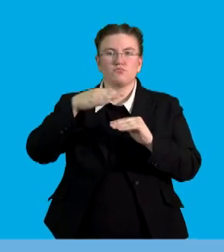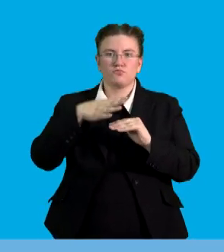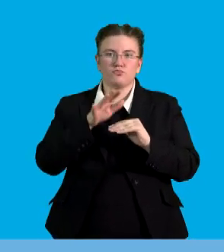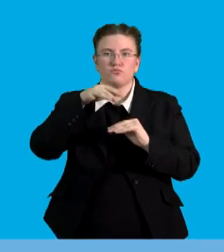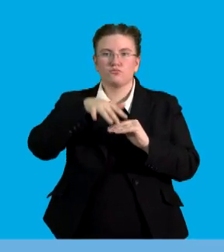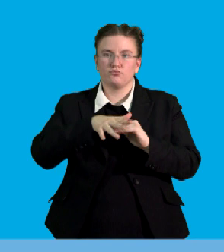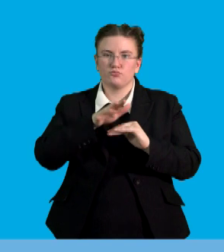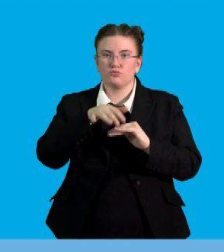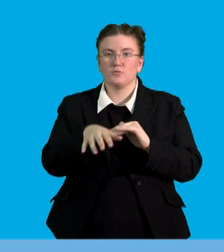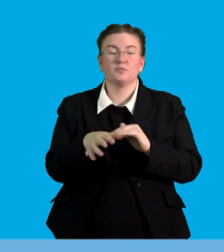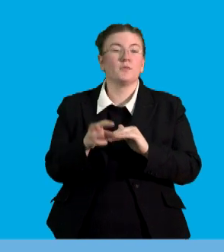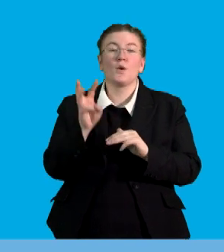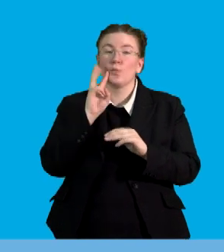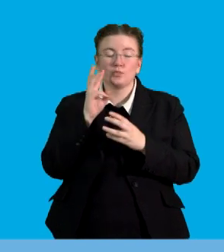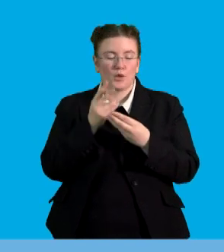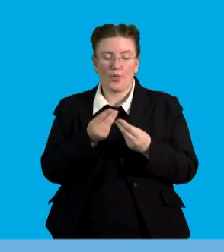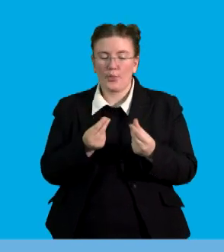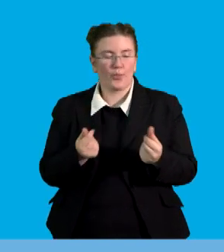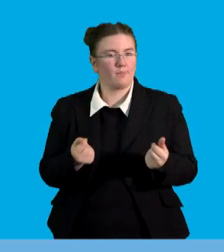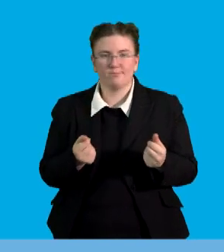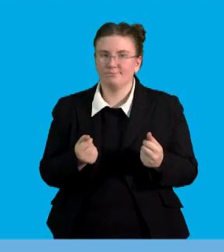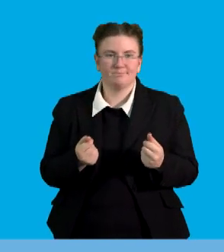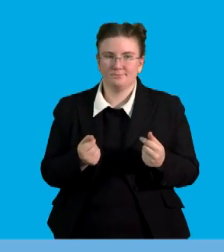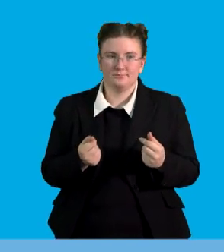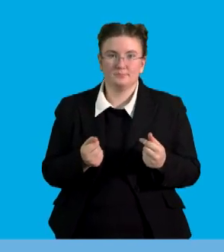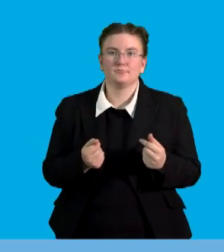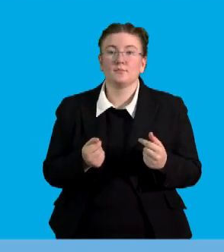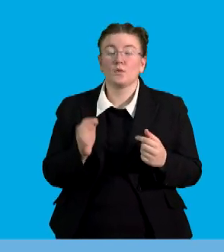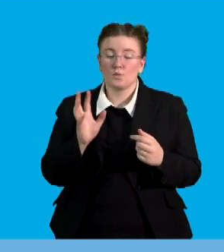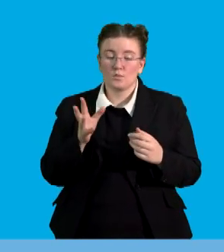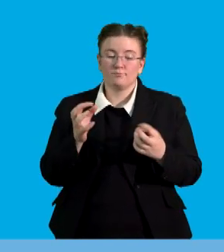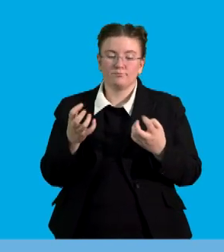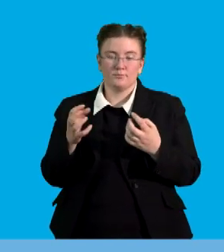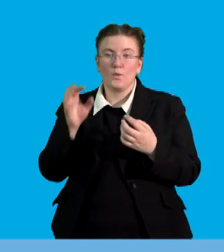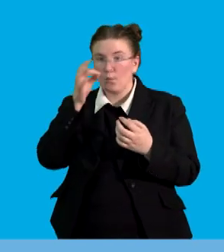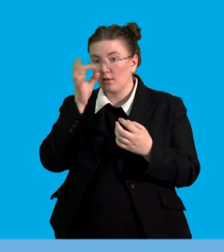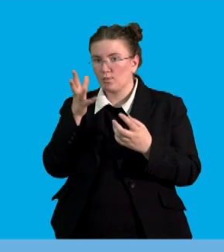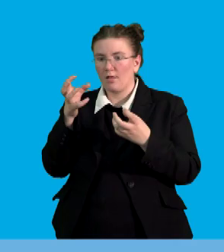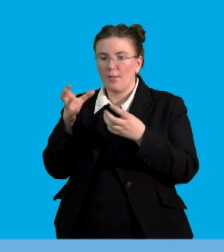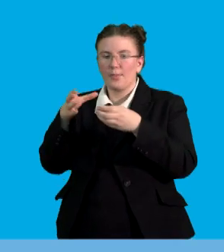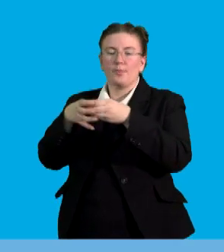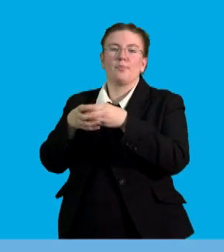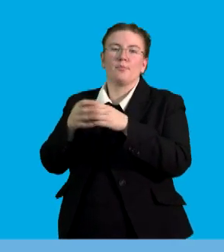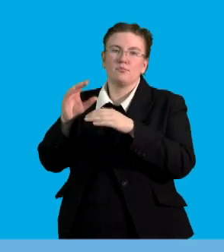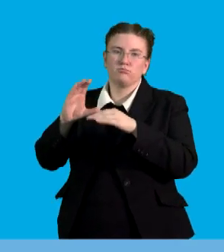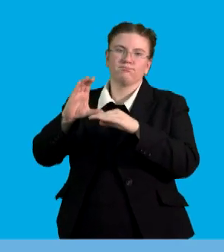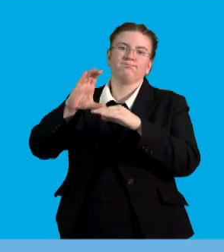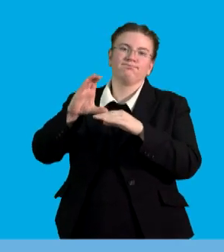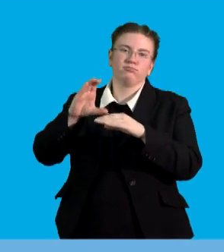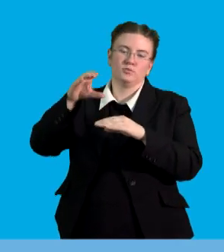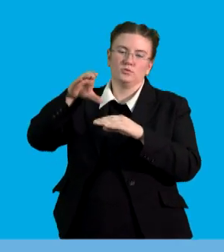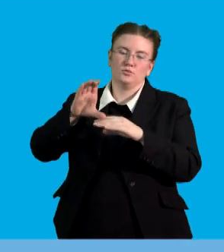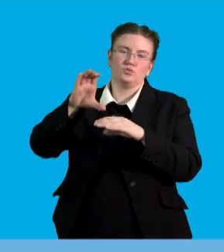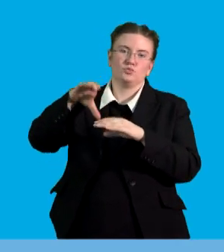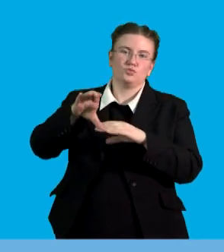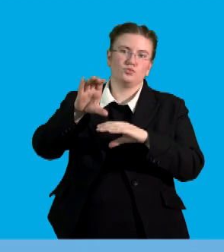on the surface. So instead of it dissolving in water, they cluster together and float on the surface of the water. If a large amount of oil